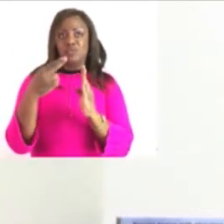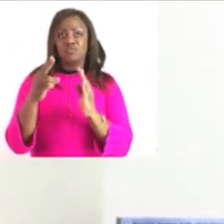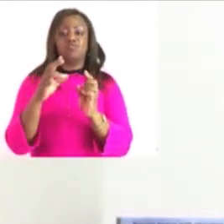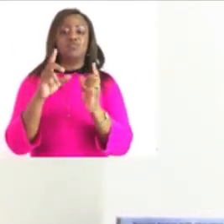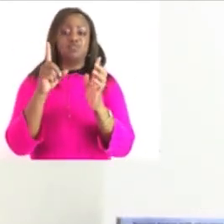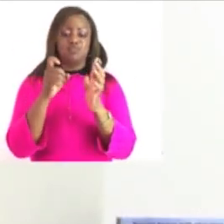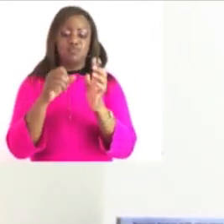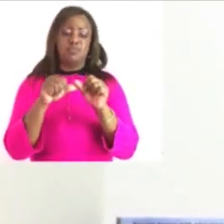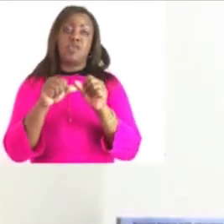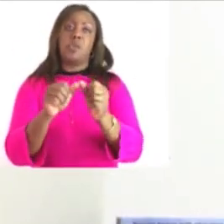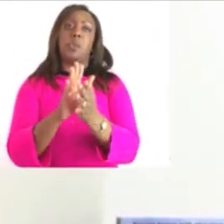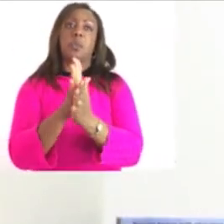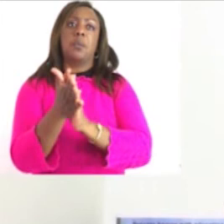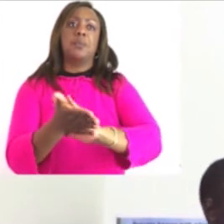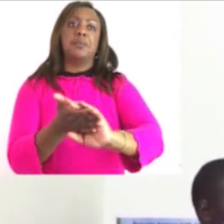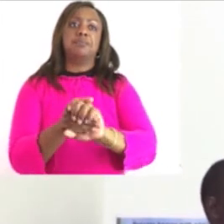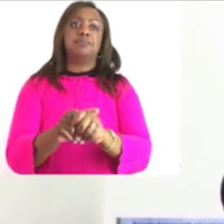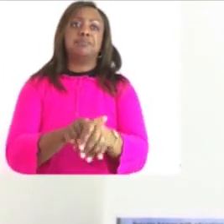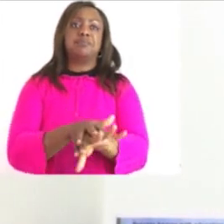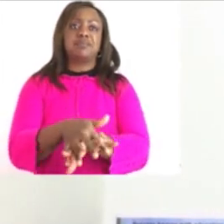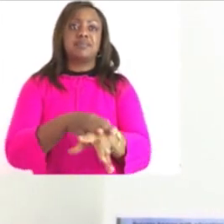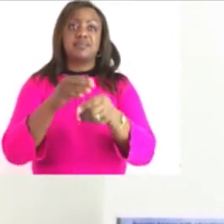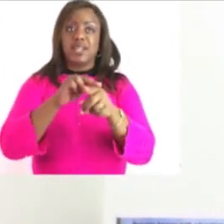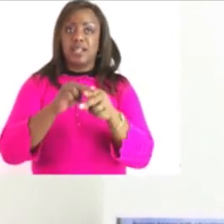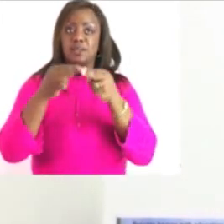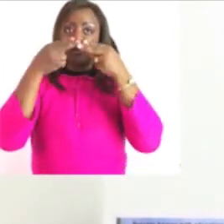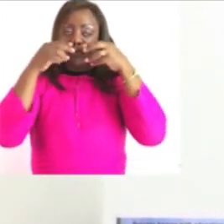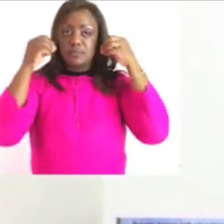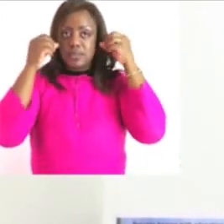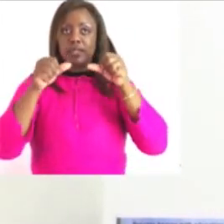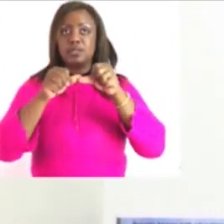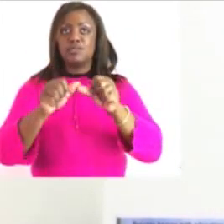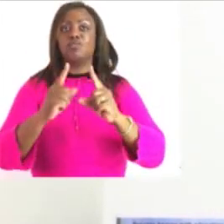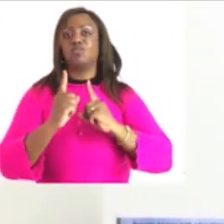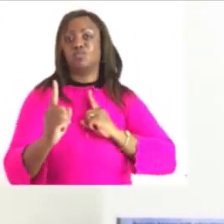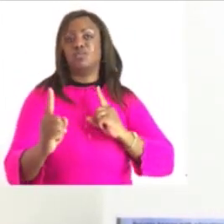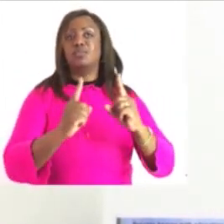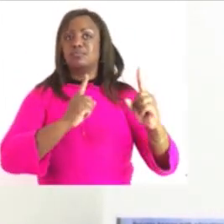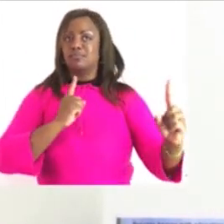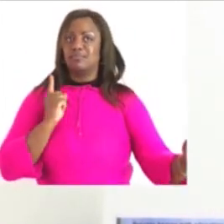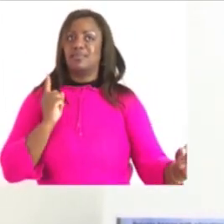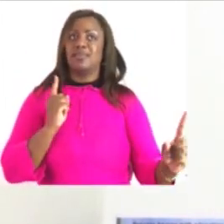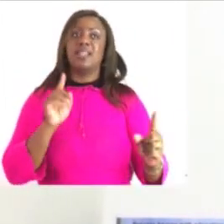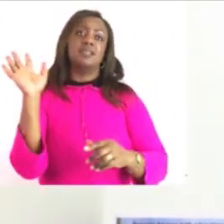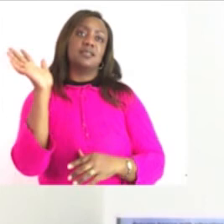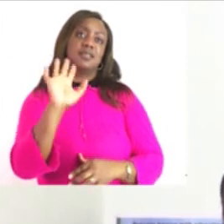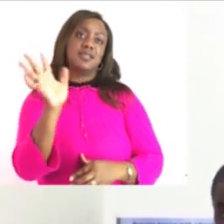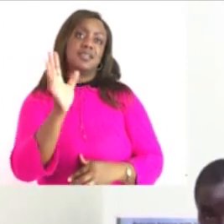So keeping our mask on, observing the social distancing, and we wish you a very good